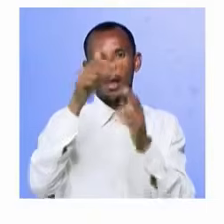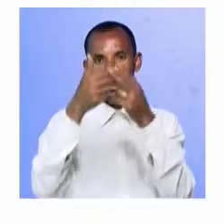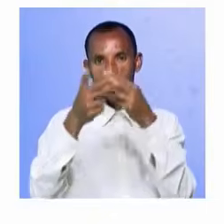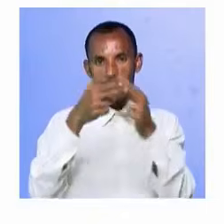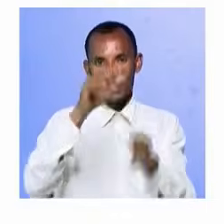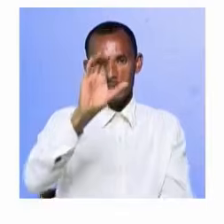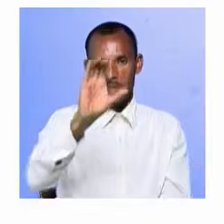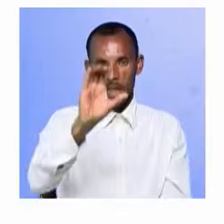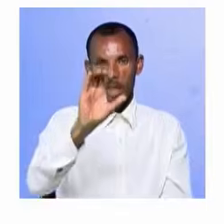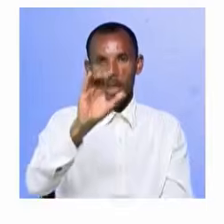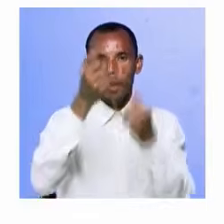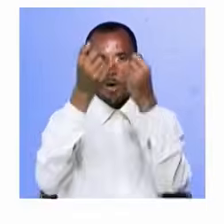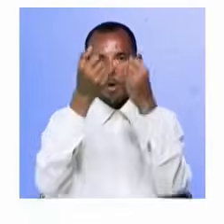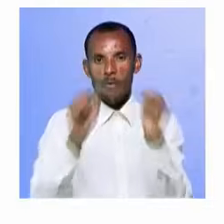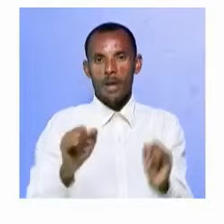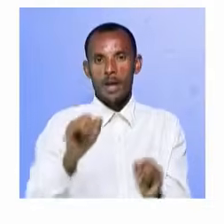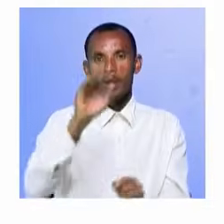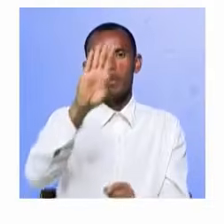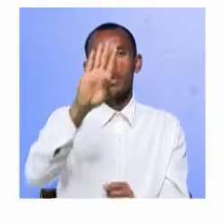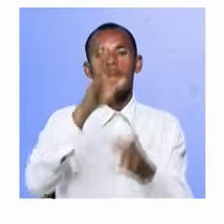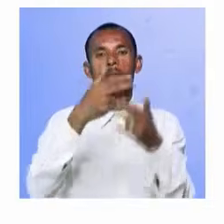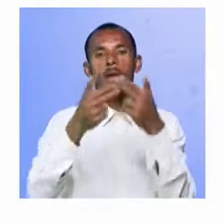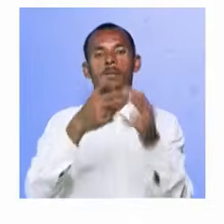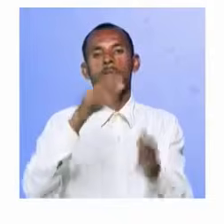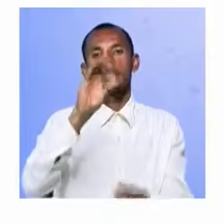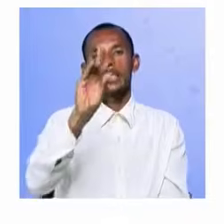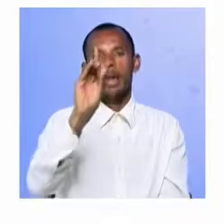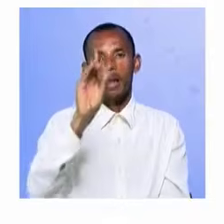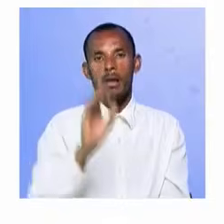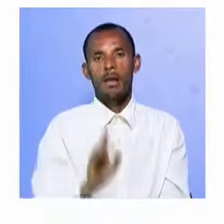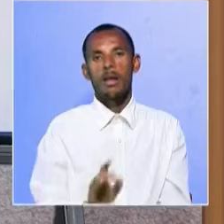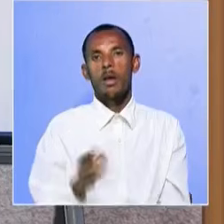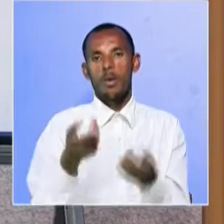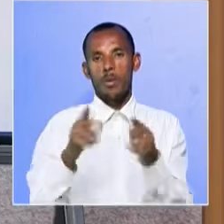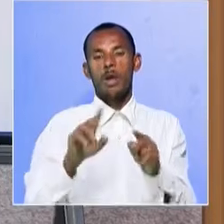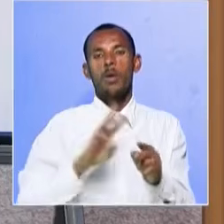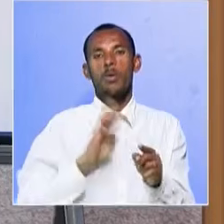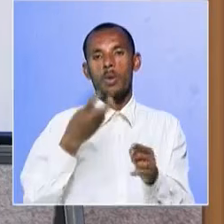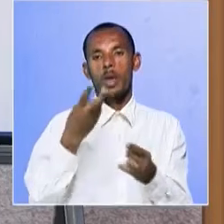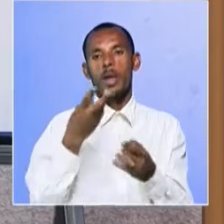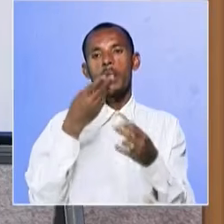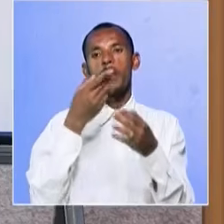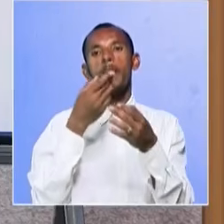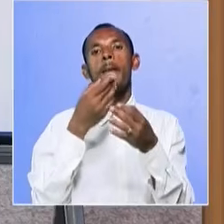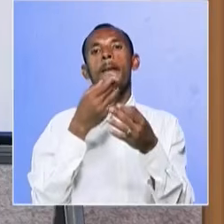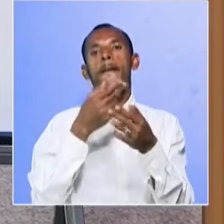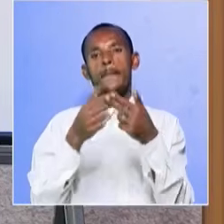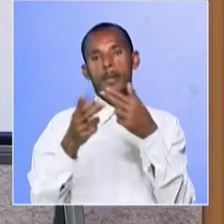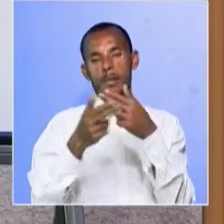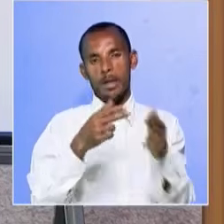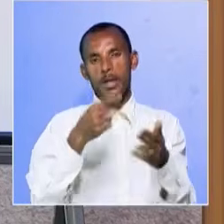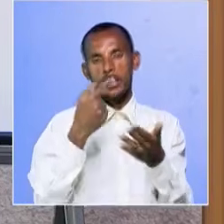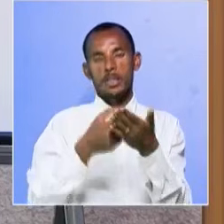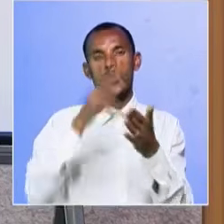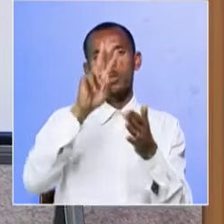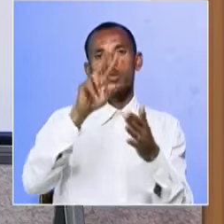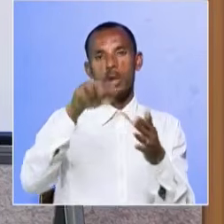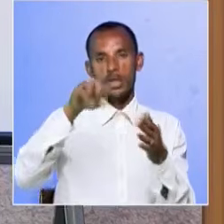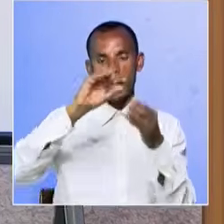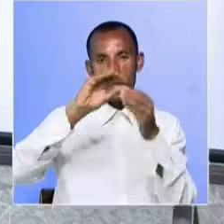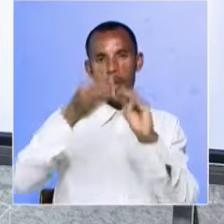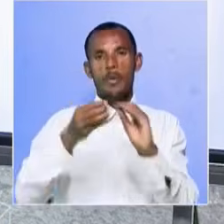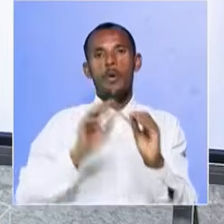C over B times D. Okay, whenever we are multiplying two rational numbers,